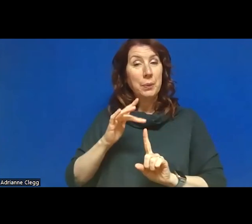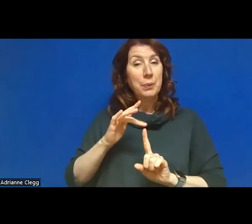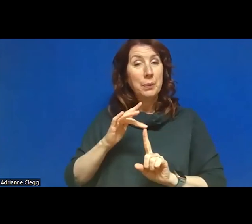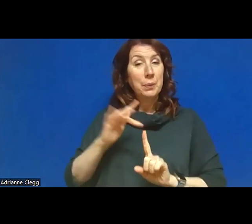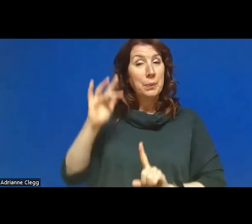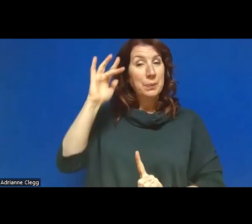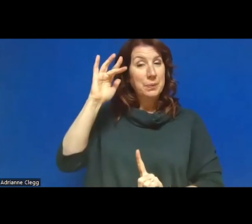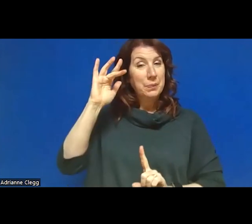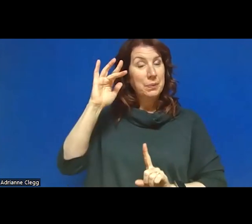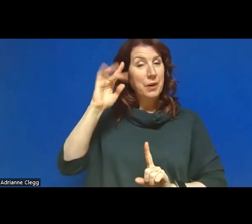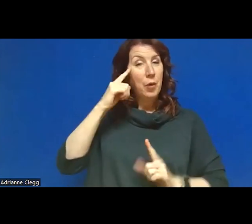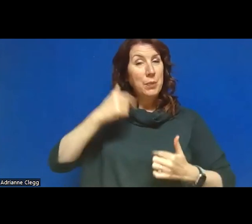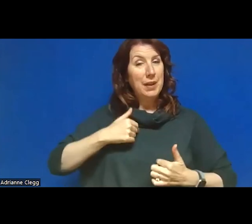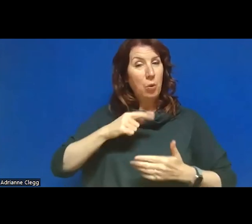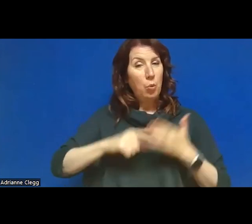to me.